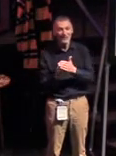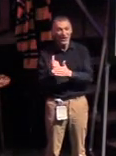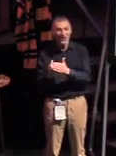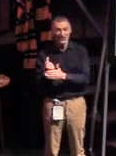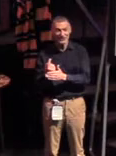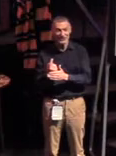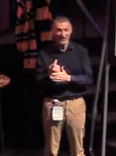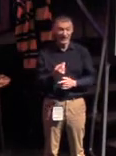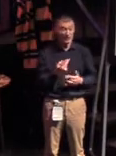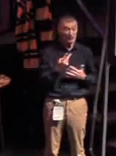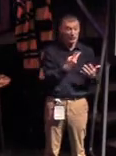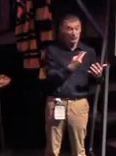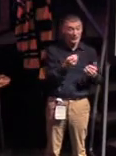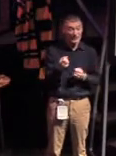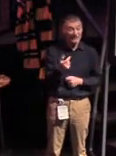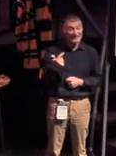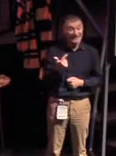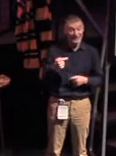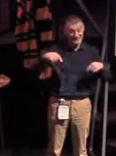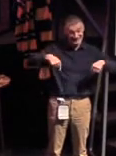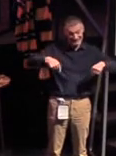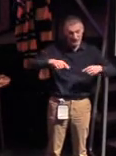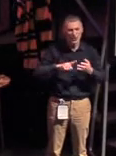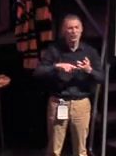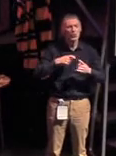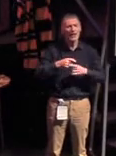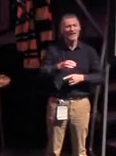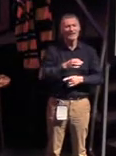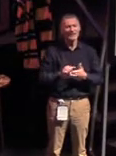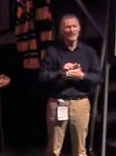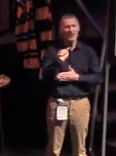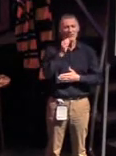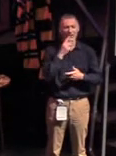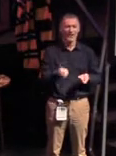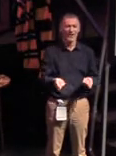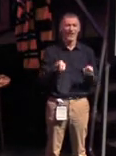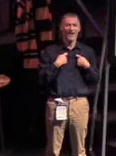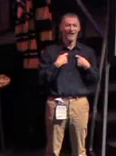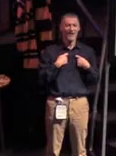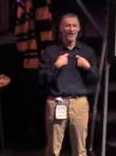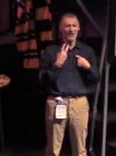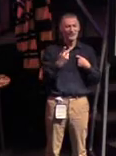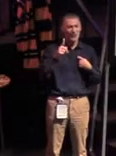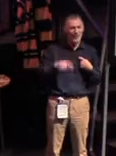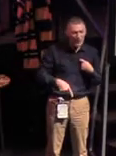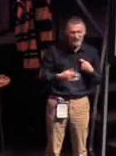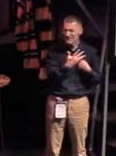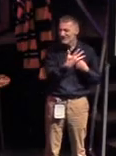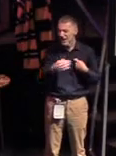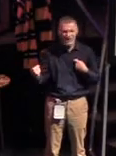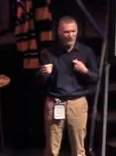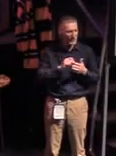of a year, which was 2017, when Hull was UK City of Culture and played host to over 2,500 projects and events